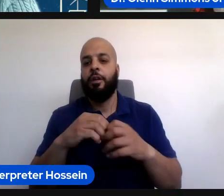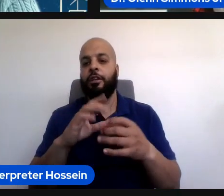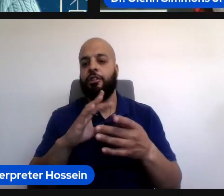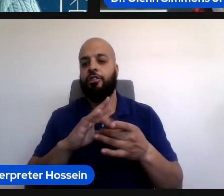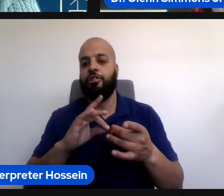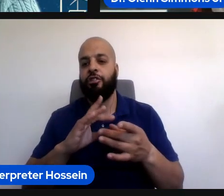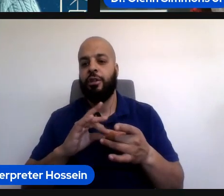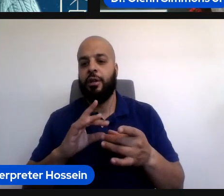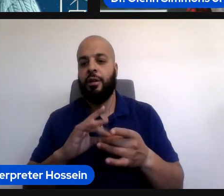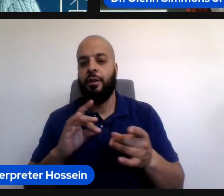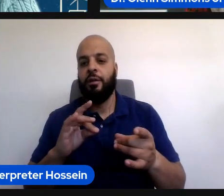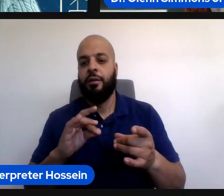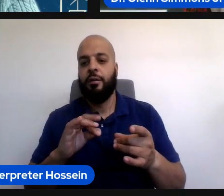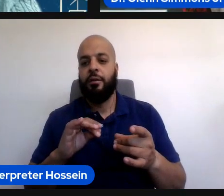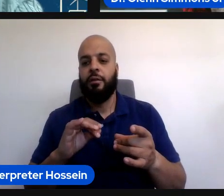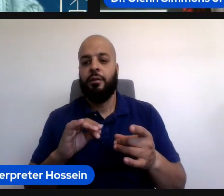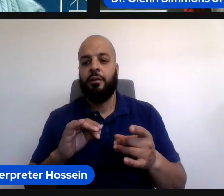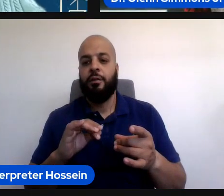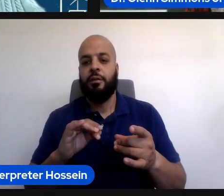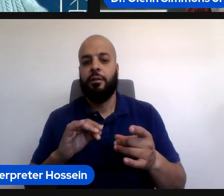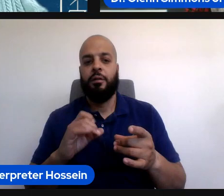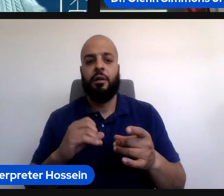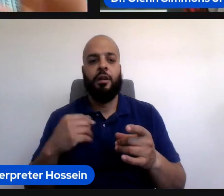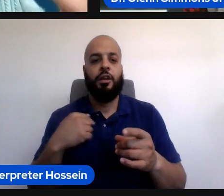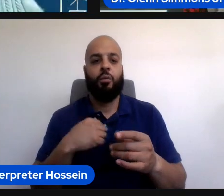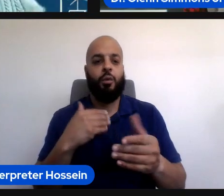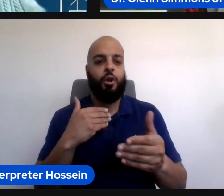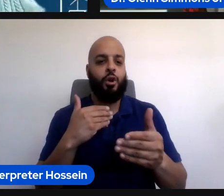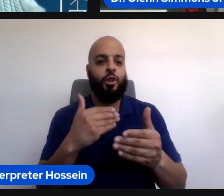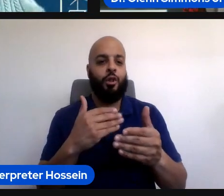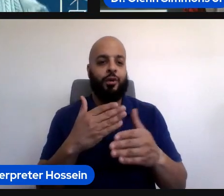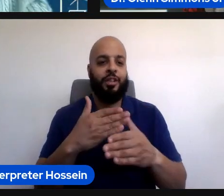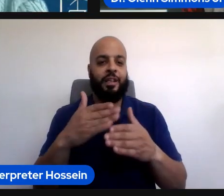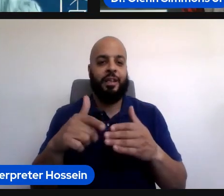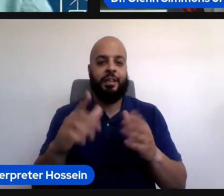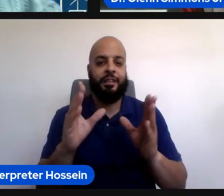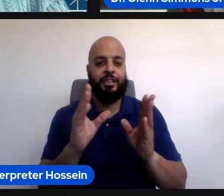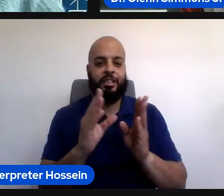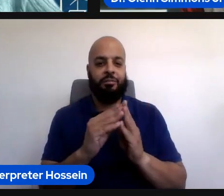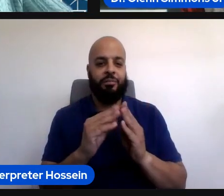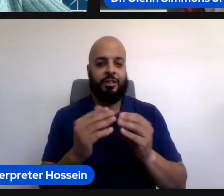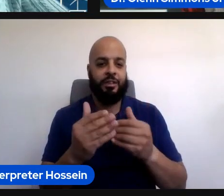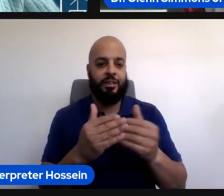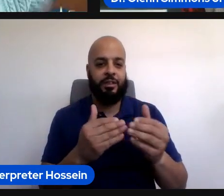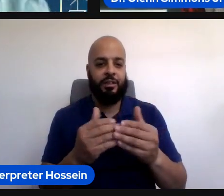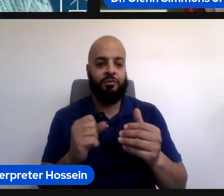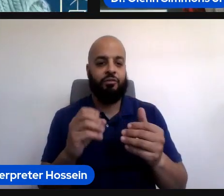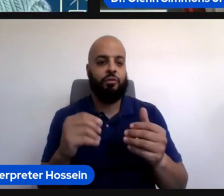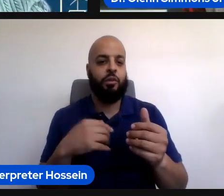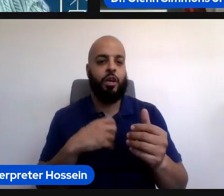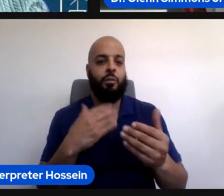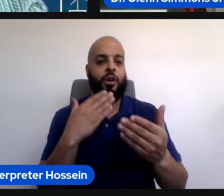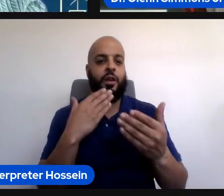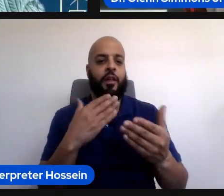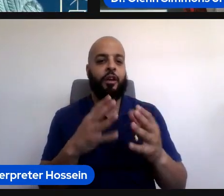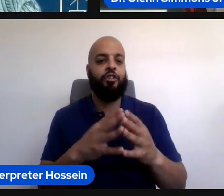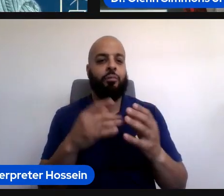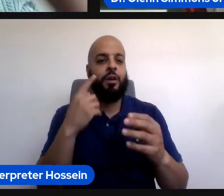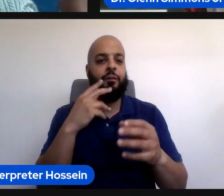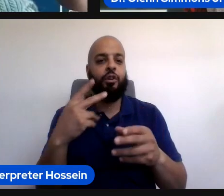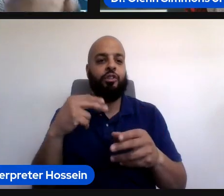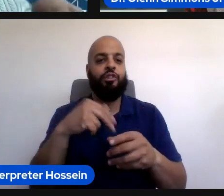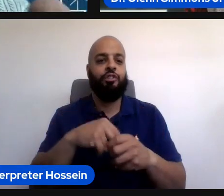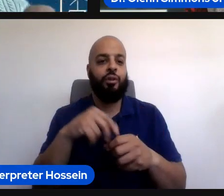chat. And we're awfully close to the end of our session anyway. And so I just want to thank you so much for joining us